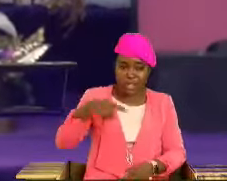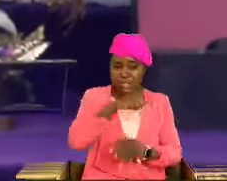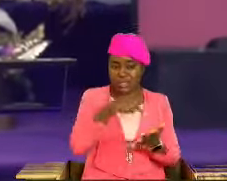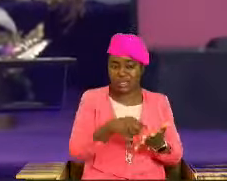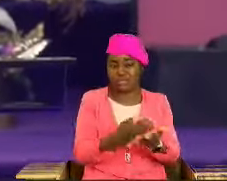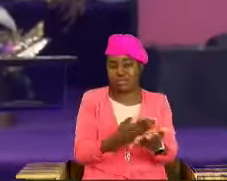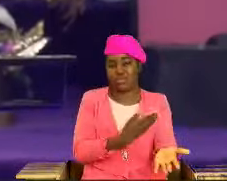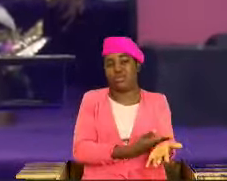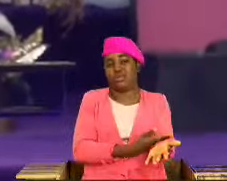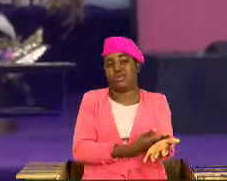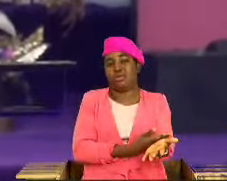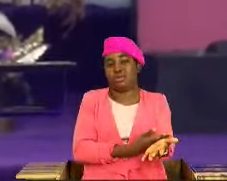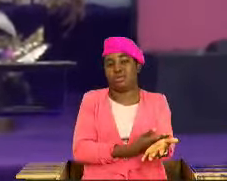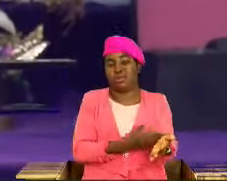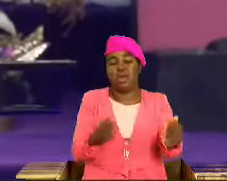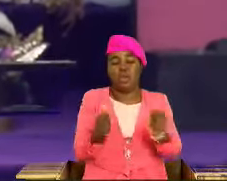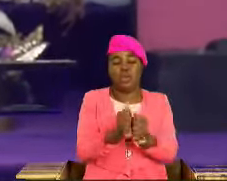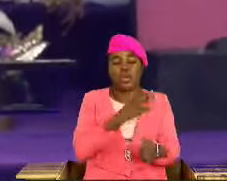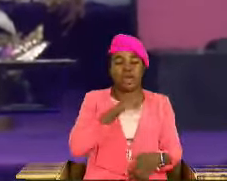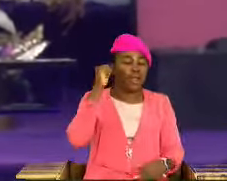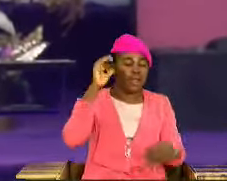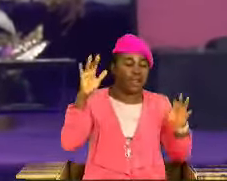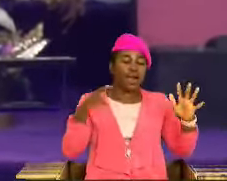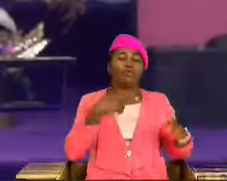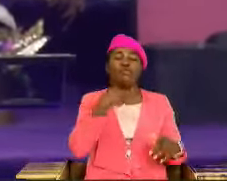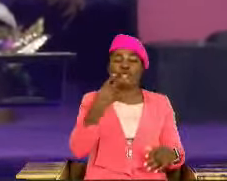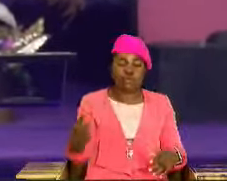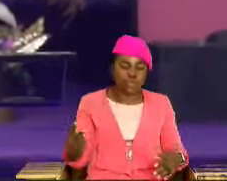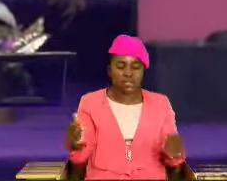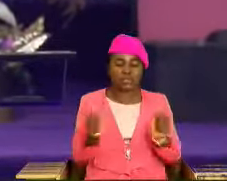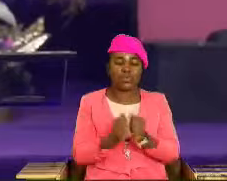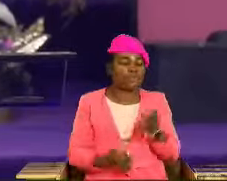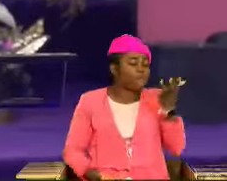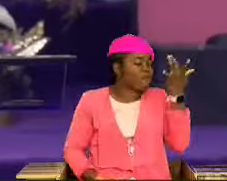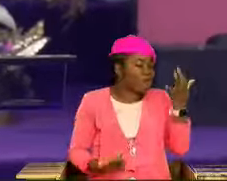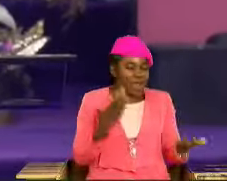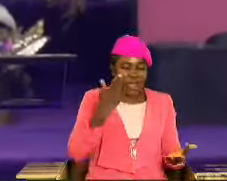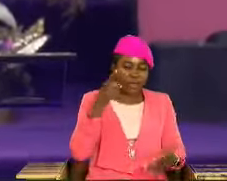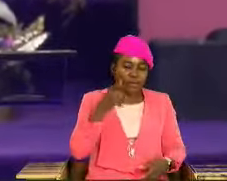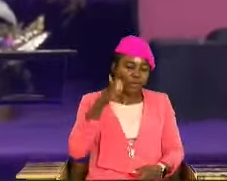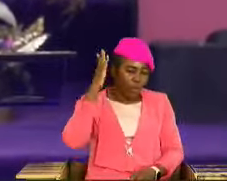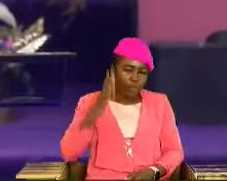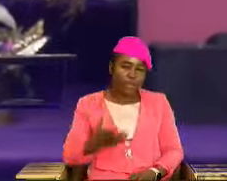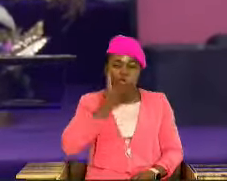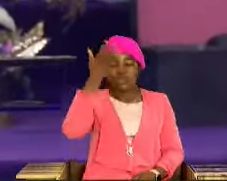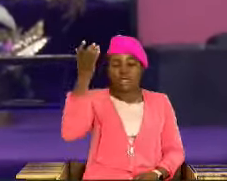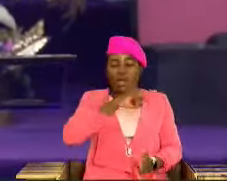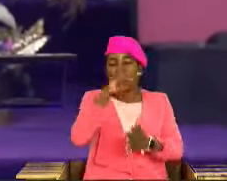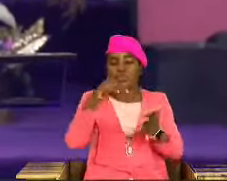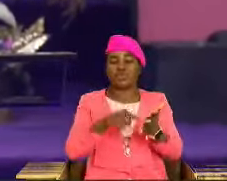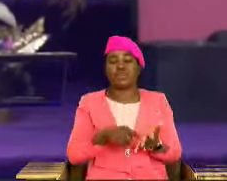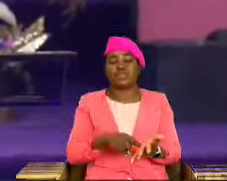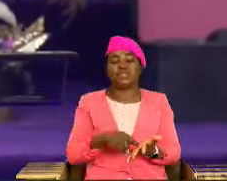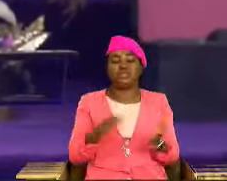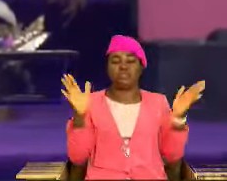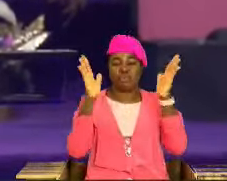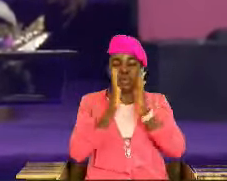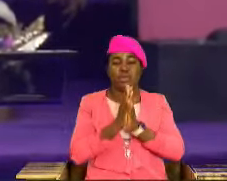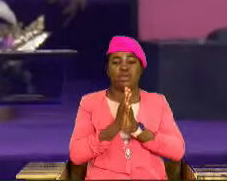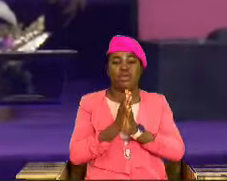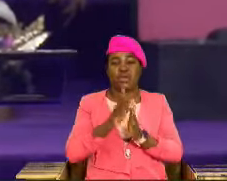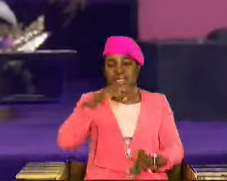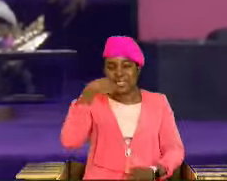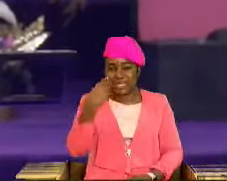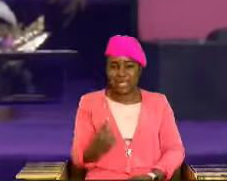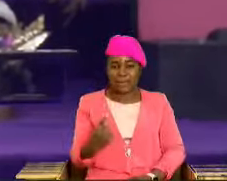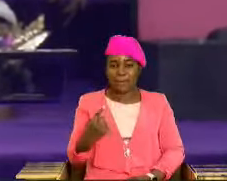voice that has fire and aggression you will shout this loud and clear